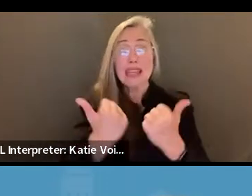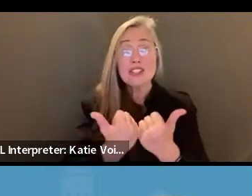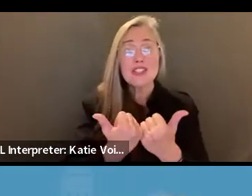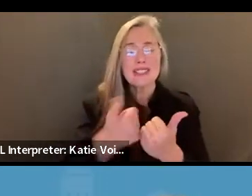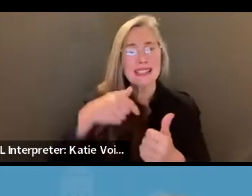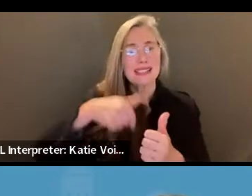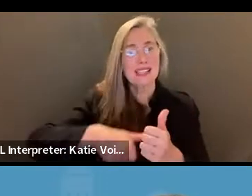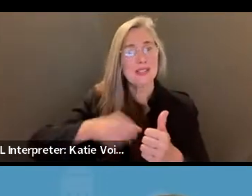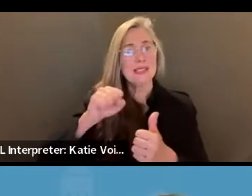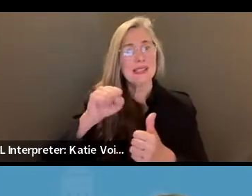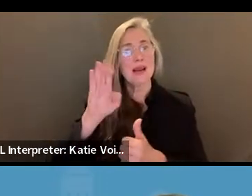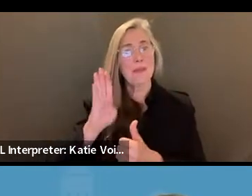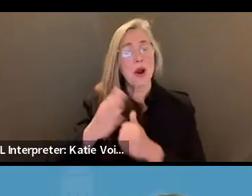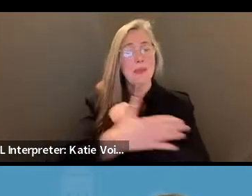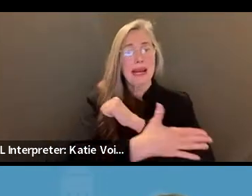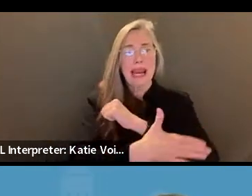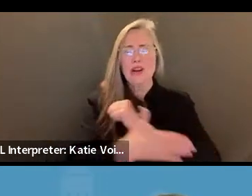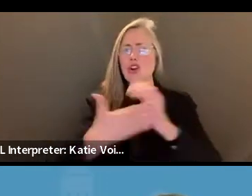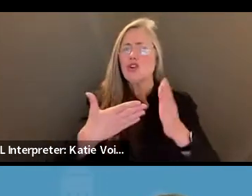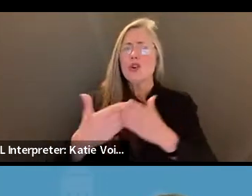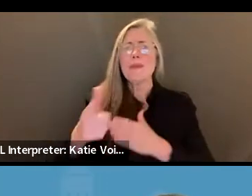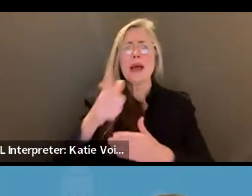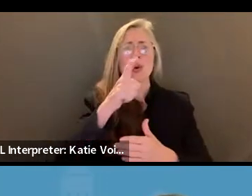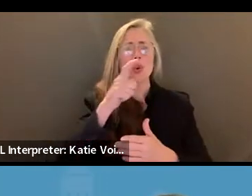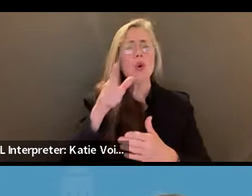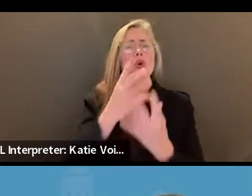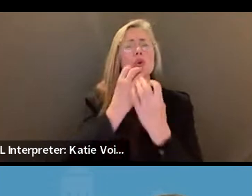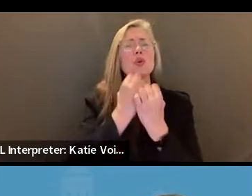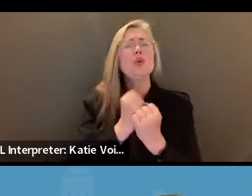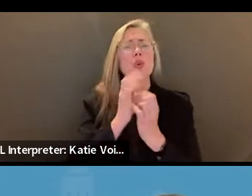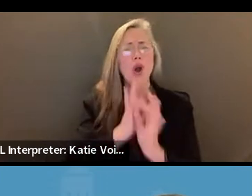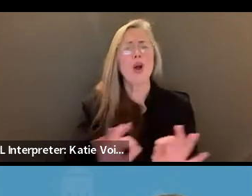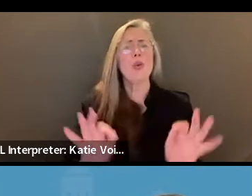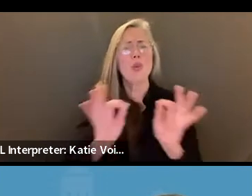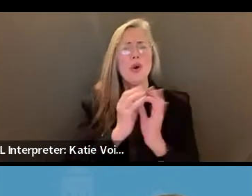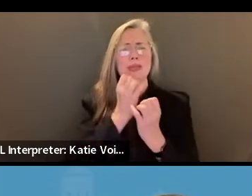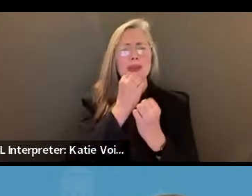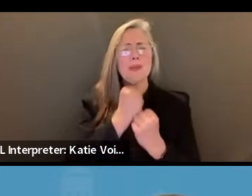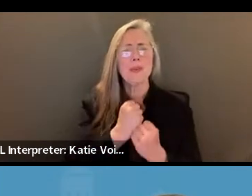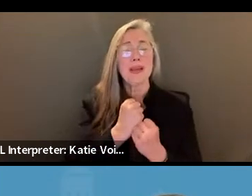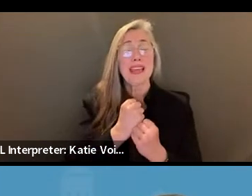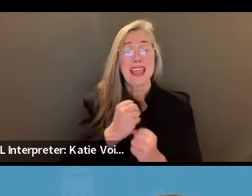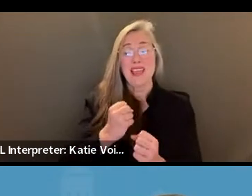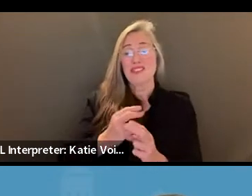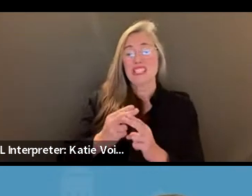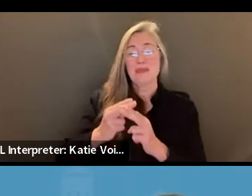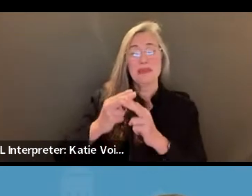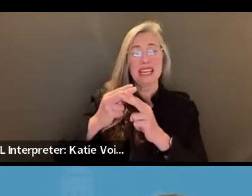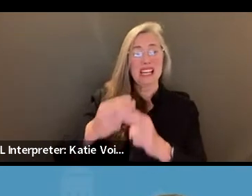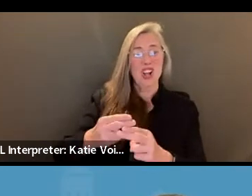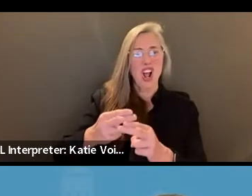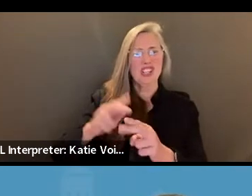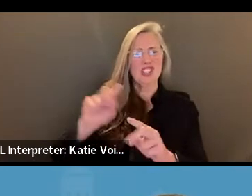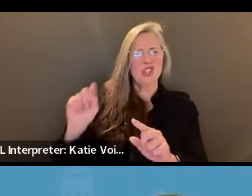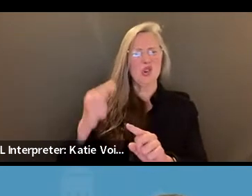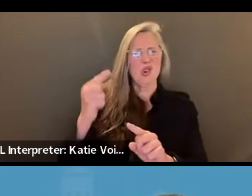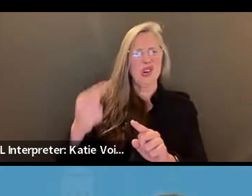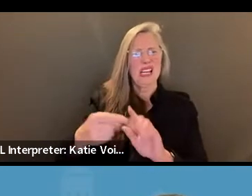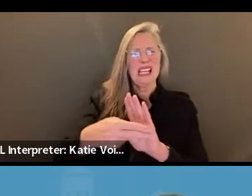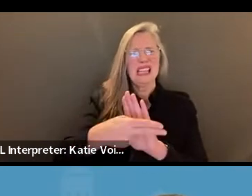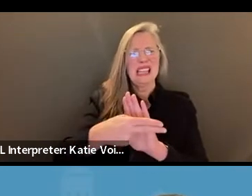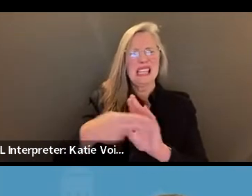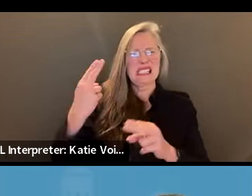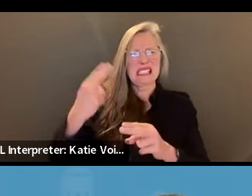And no matter who you are, you're worthy. And when someone calls you these names and these slurs,